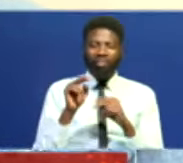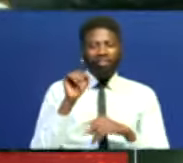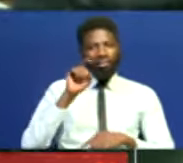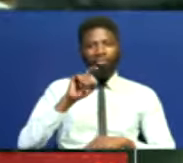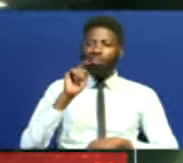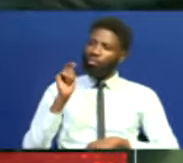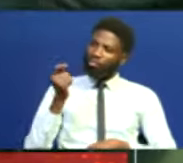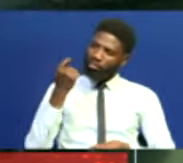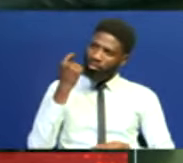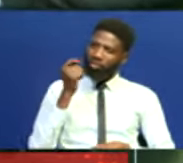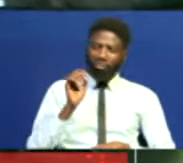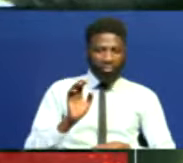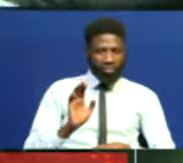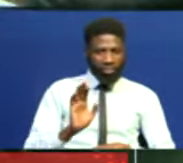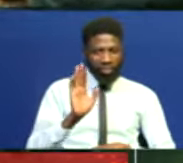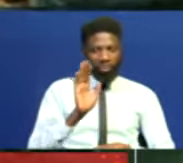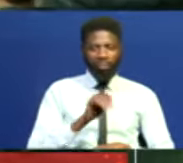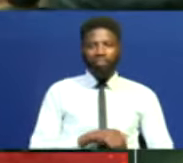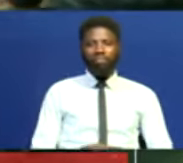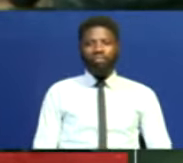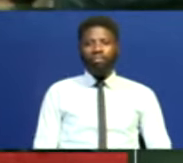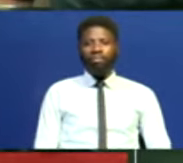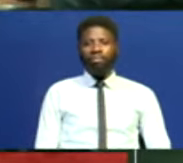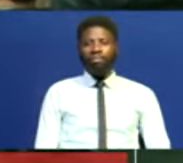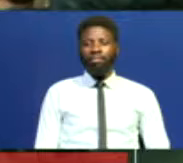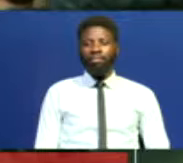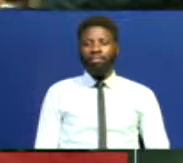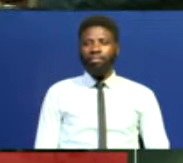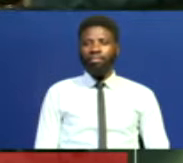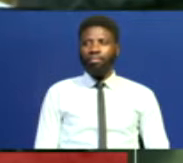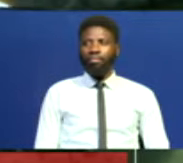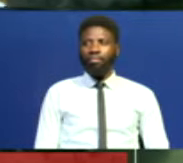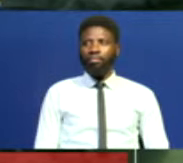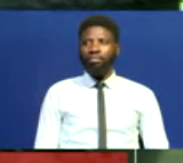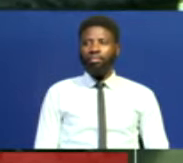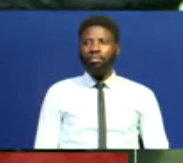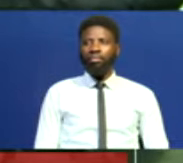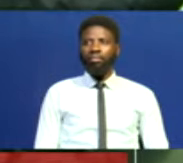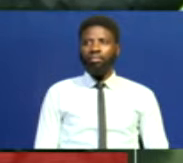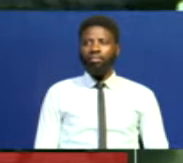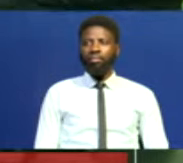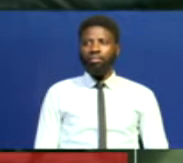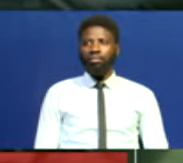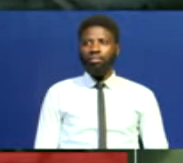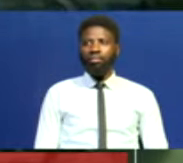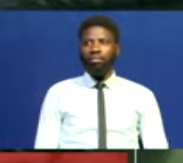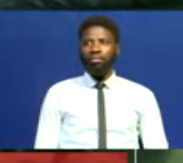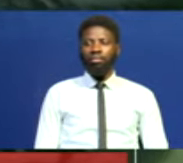Kenyan.